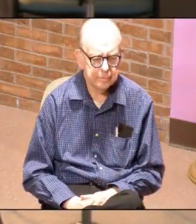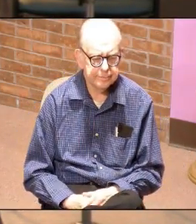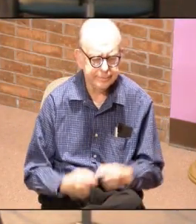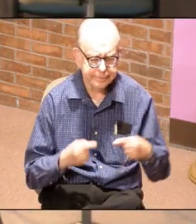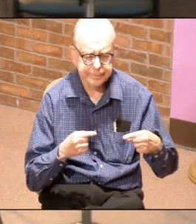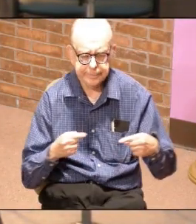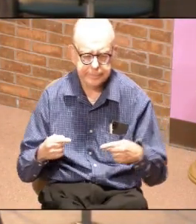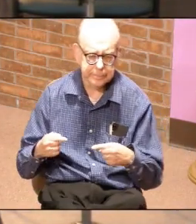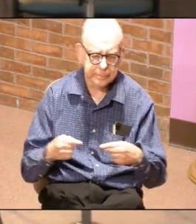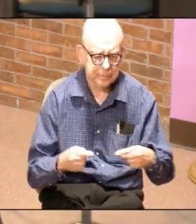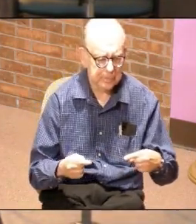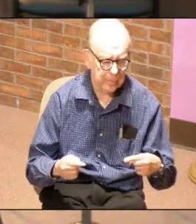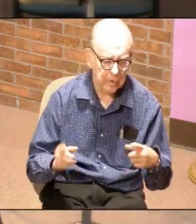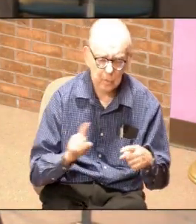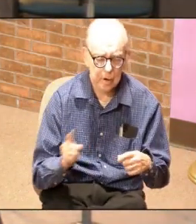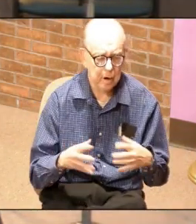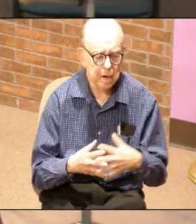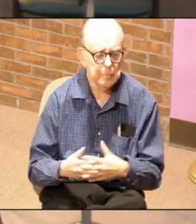disagreement in America.